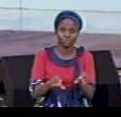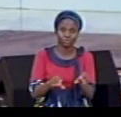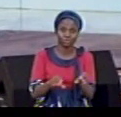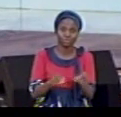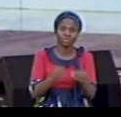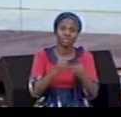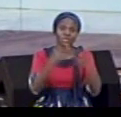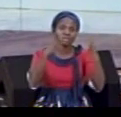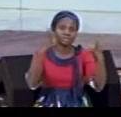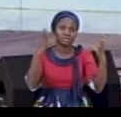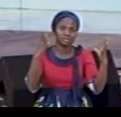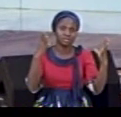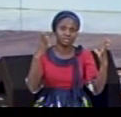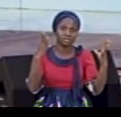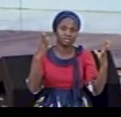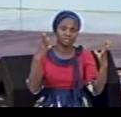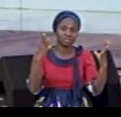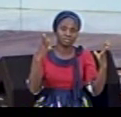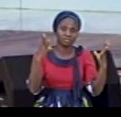exceedingly,